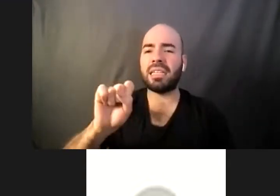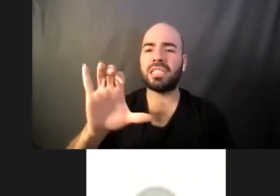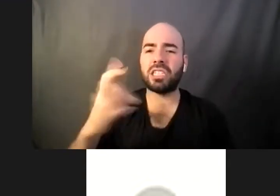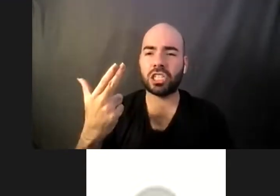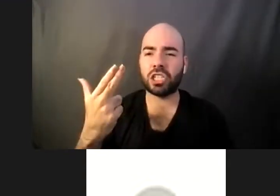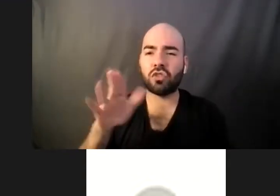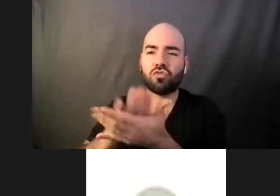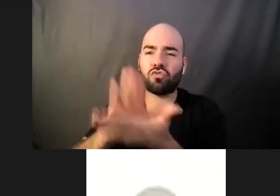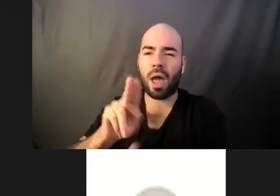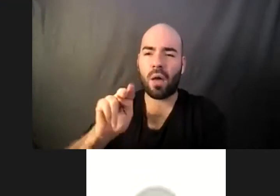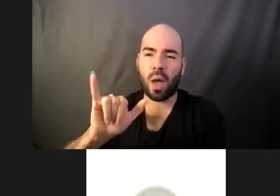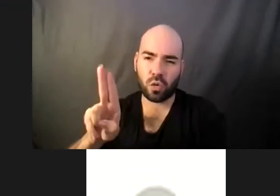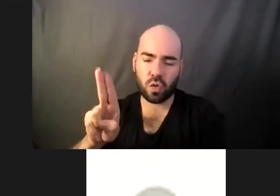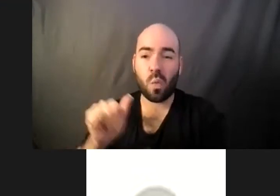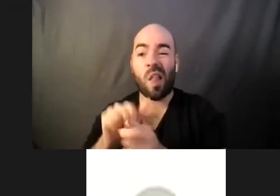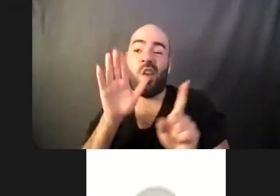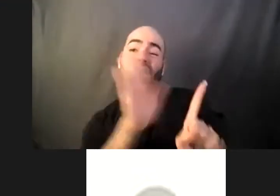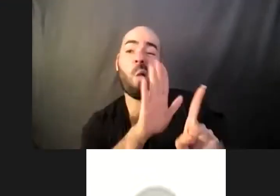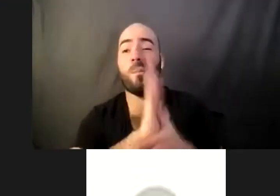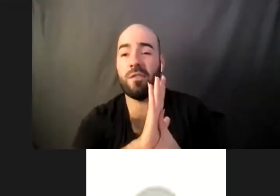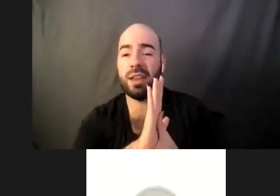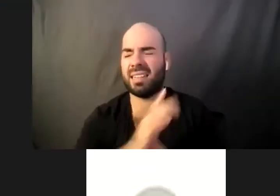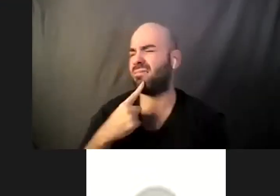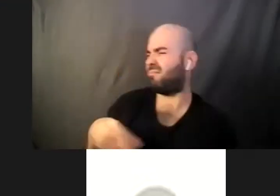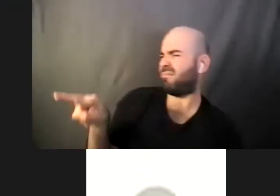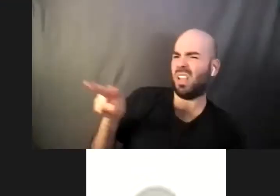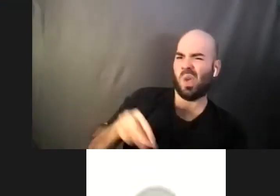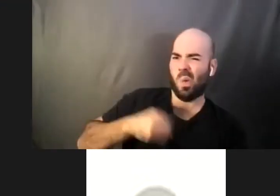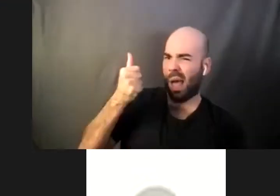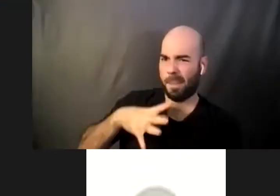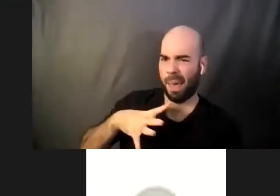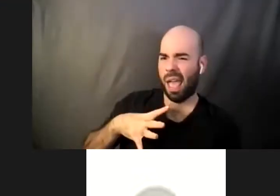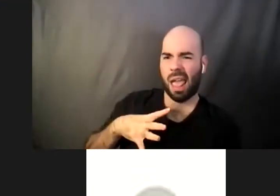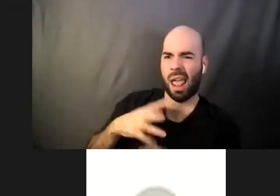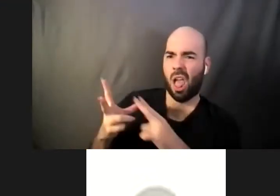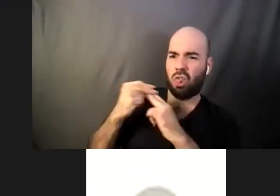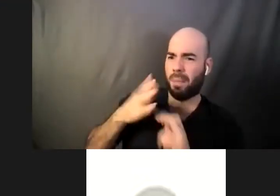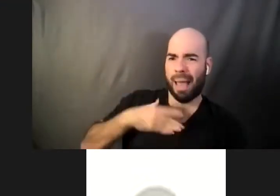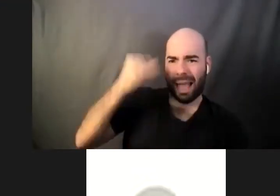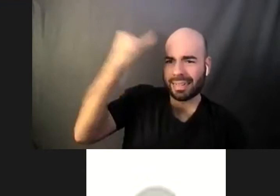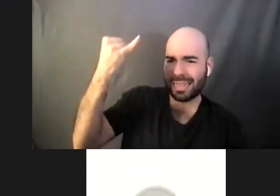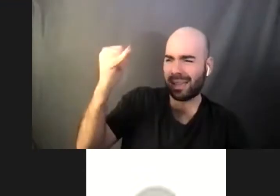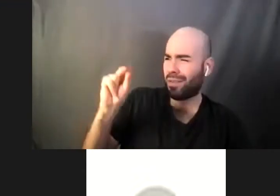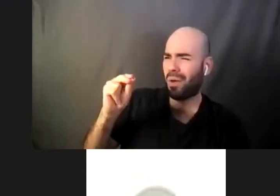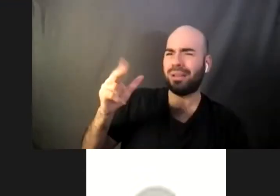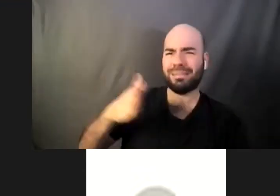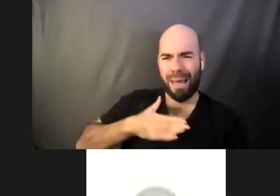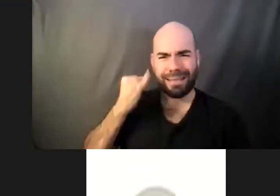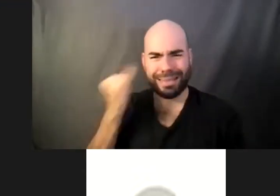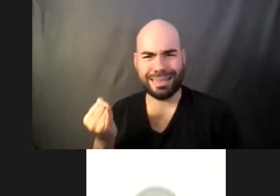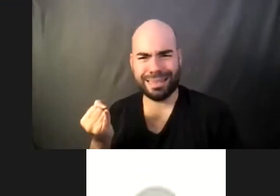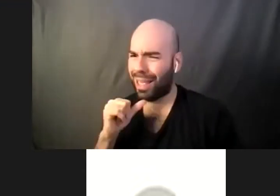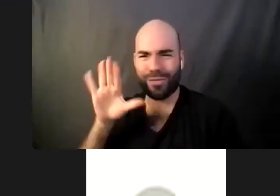Yeah. And I was like, if this white man thinks he can get into Tisch with my idea, it's my idea, of course I can get into Tisch. Yeah.